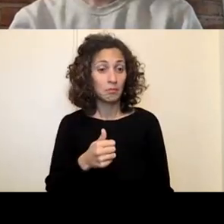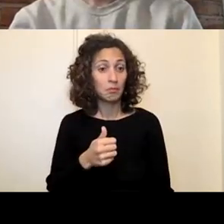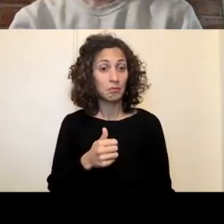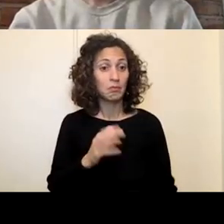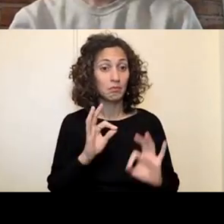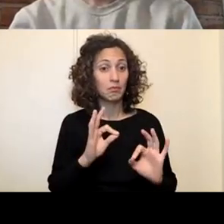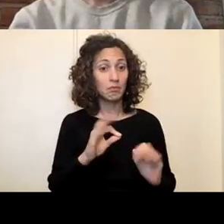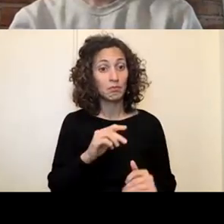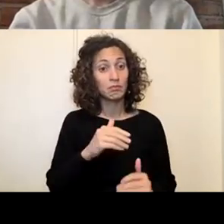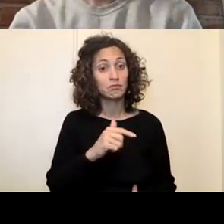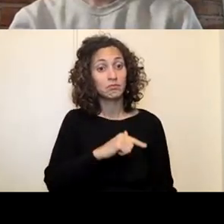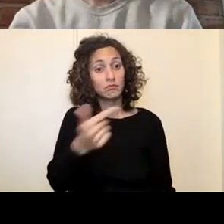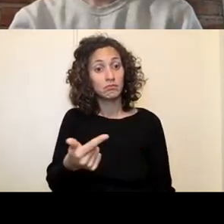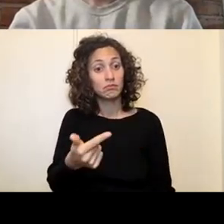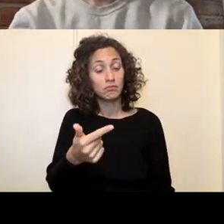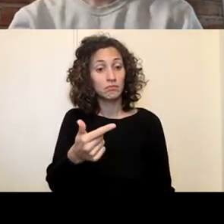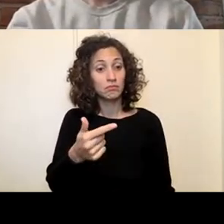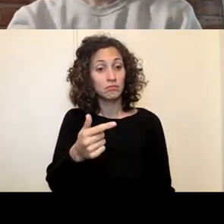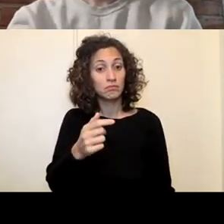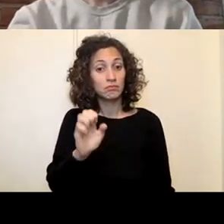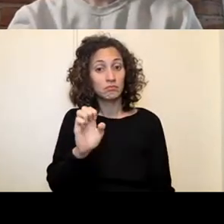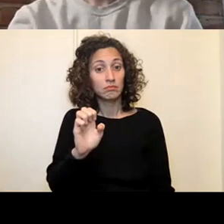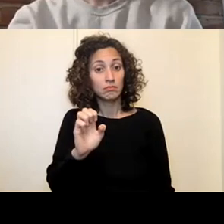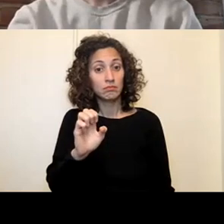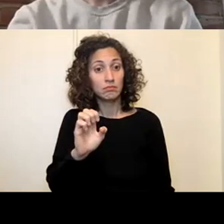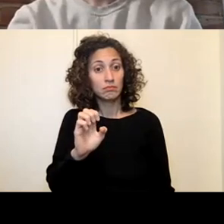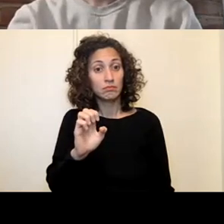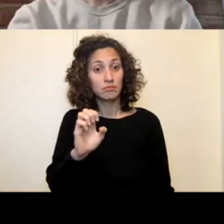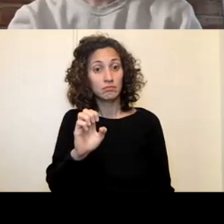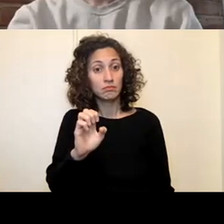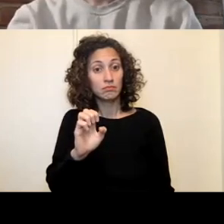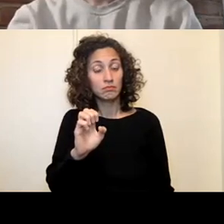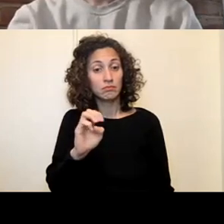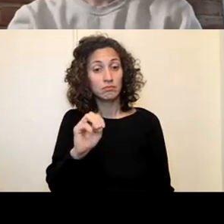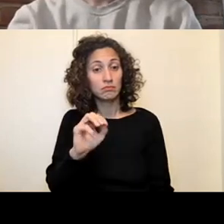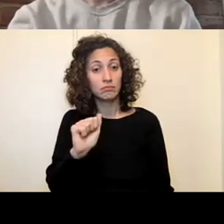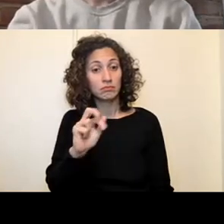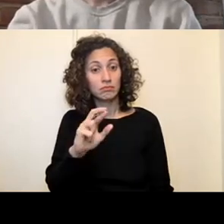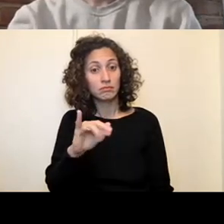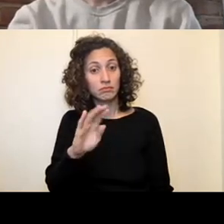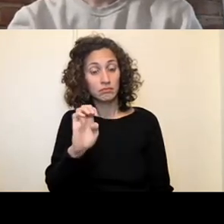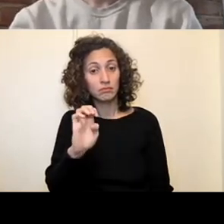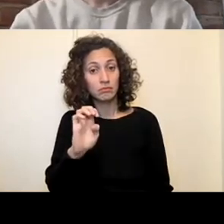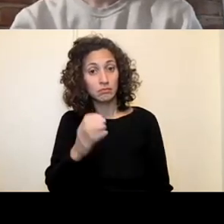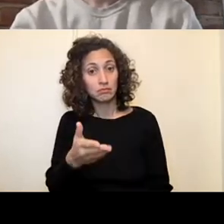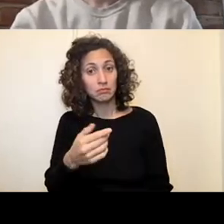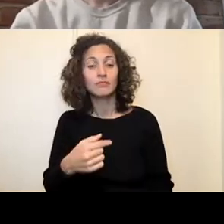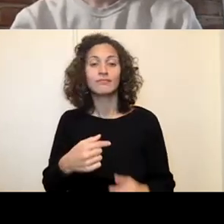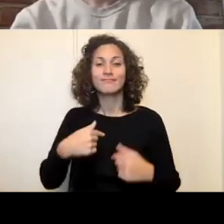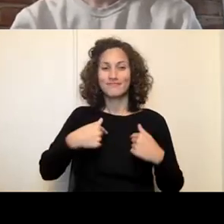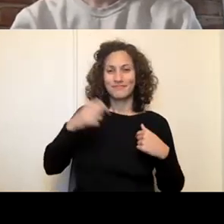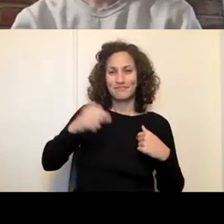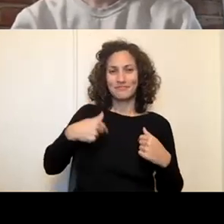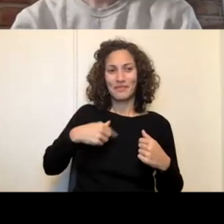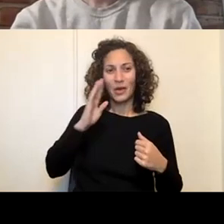to introduce yourself? I saw that you. Yeah, hi everybody. I have the honor of speaking for Emerson.